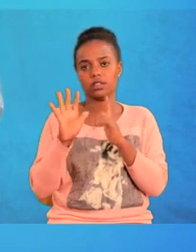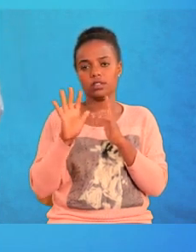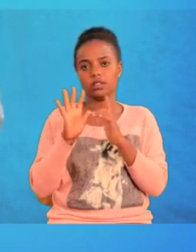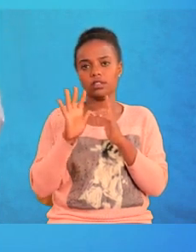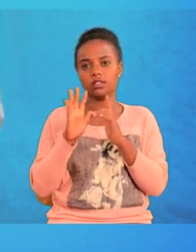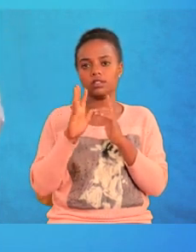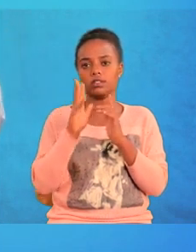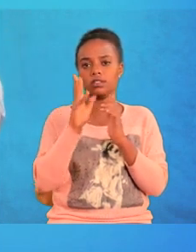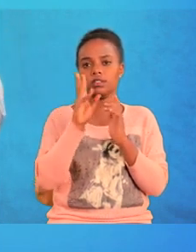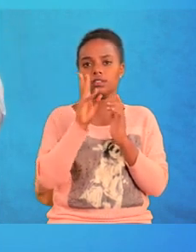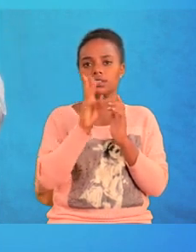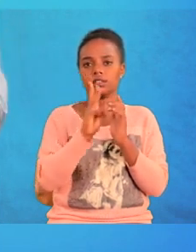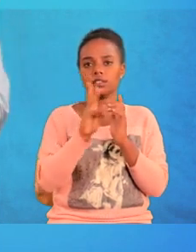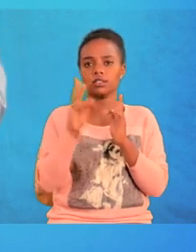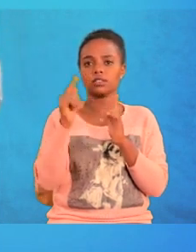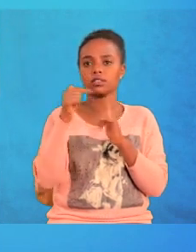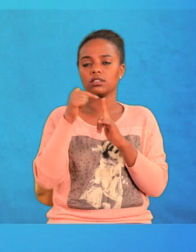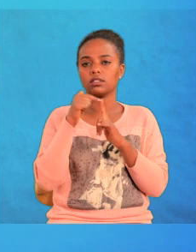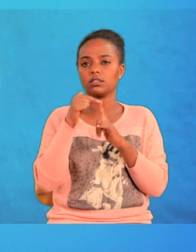6 up to